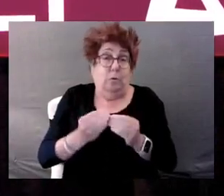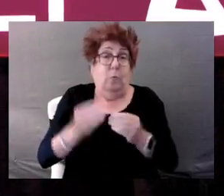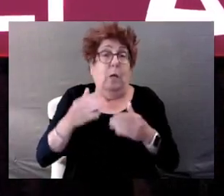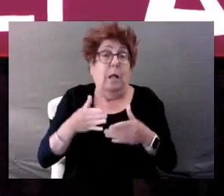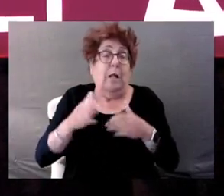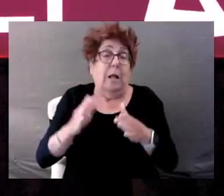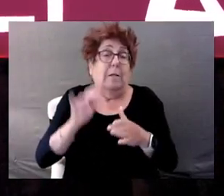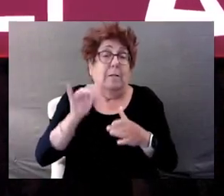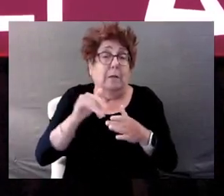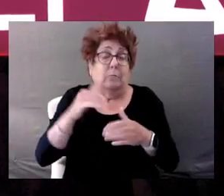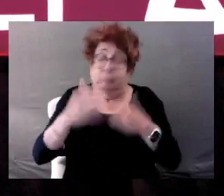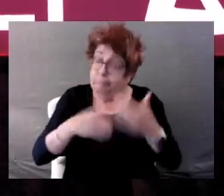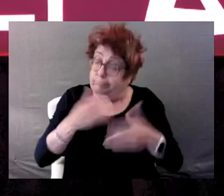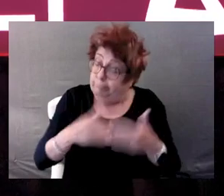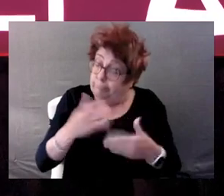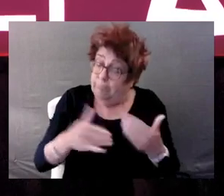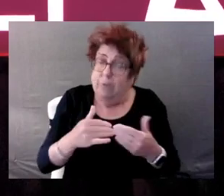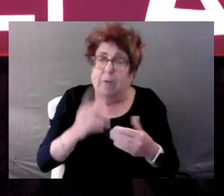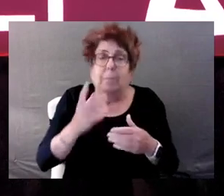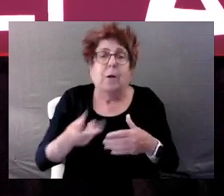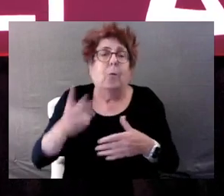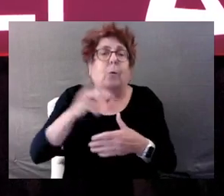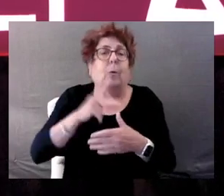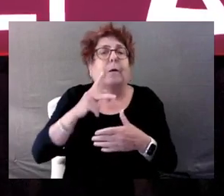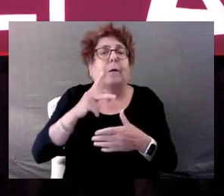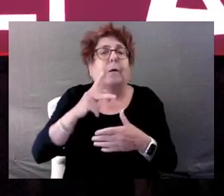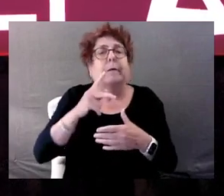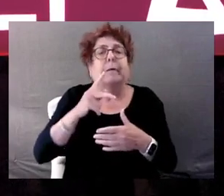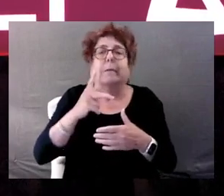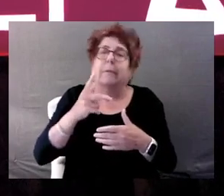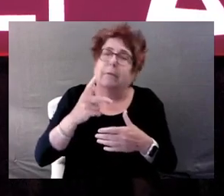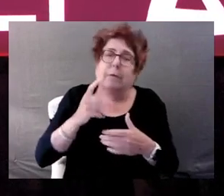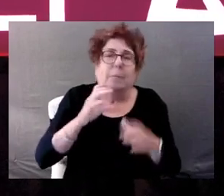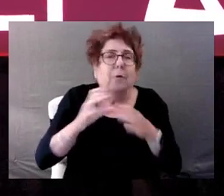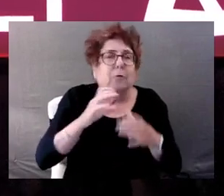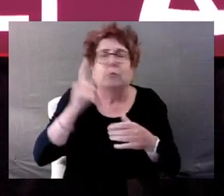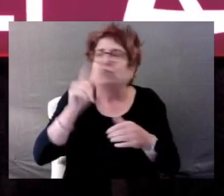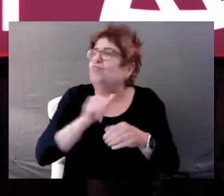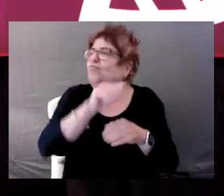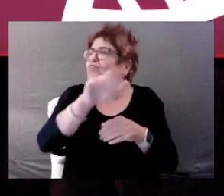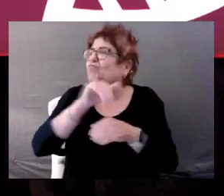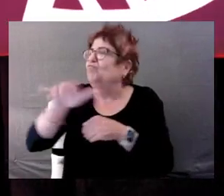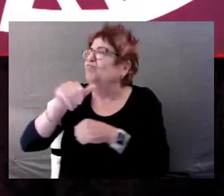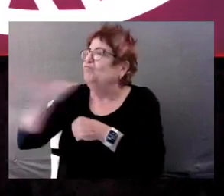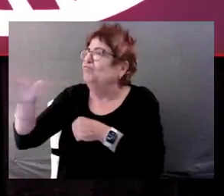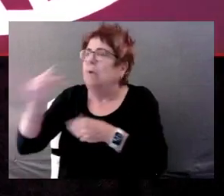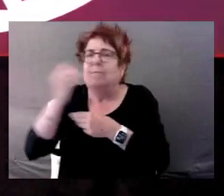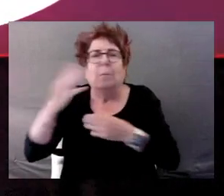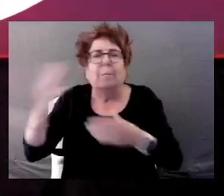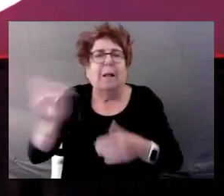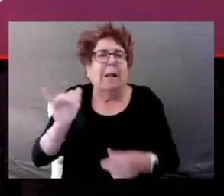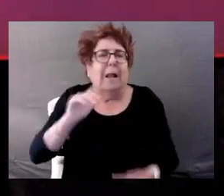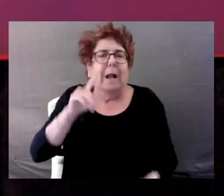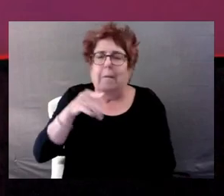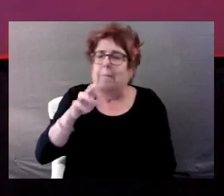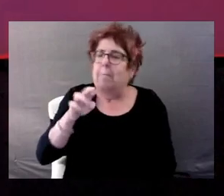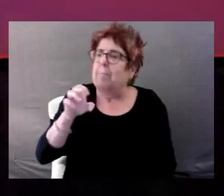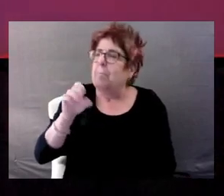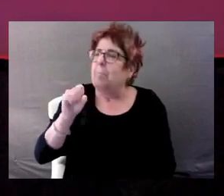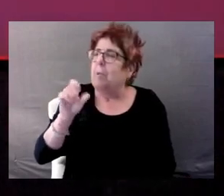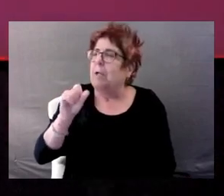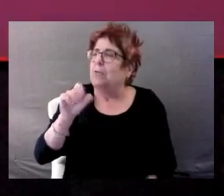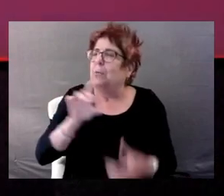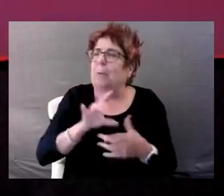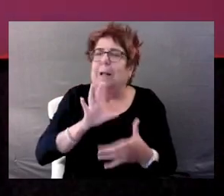of communications, oh, we're just gonna send out information. Do you all remember the days when you would just send a press release, you make a press release and put it on a fax